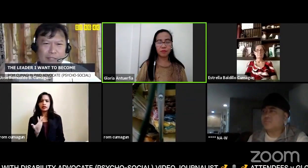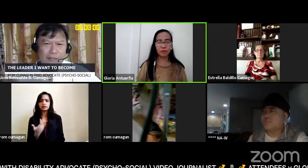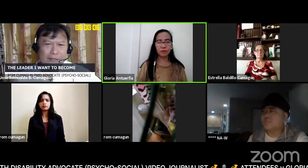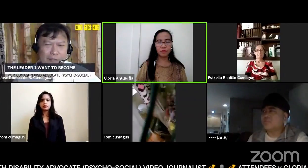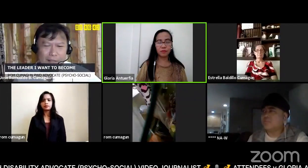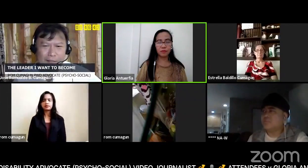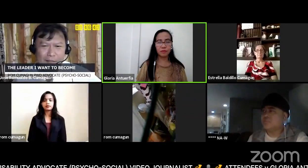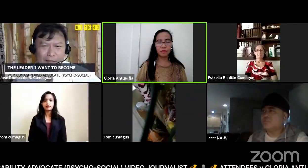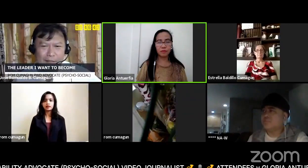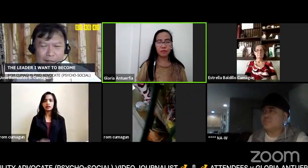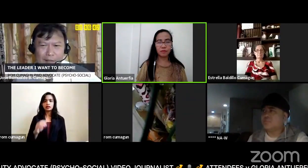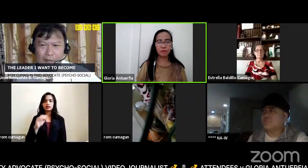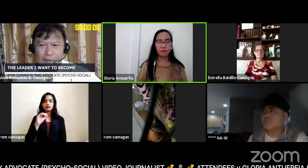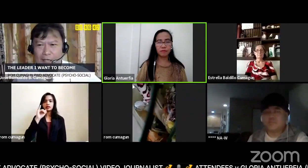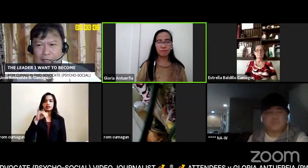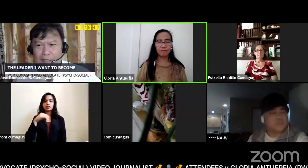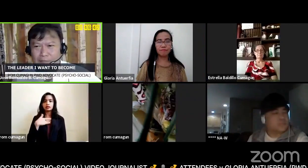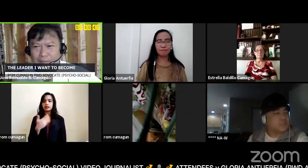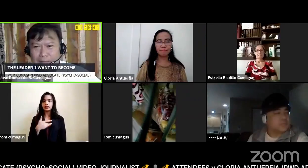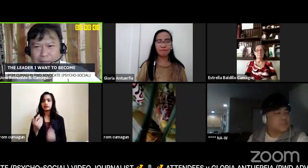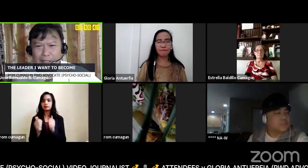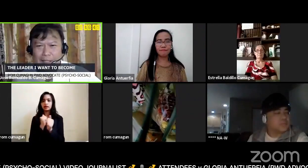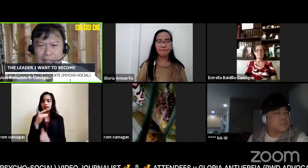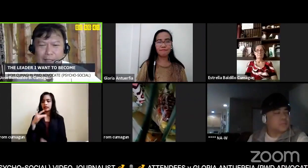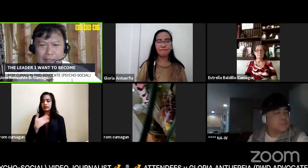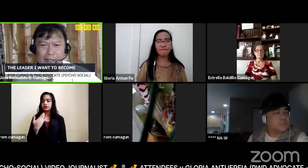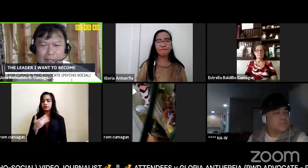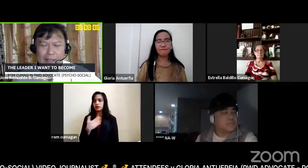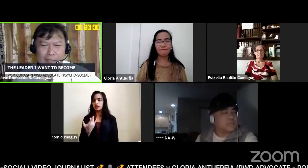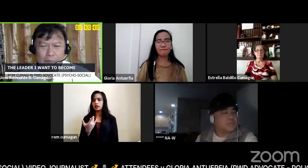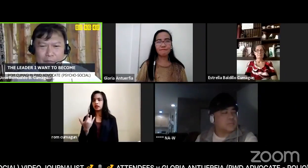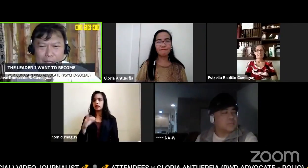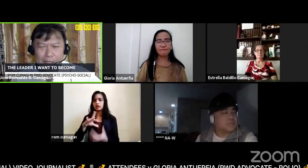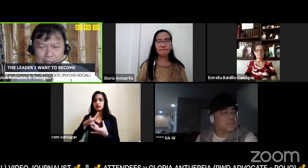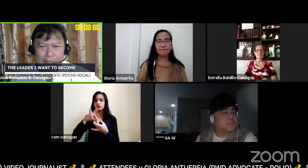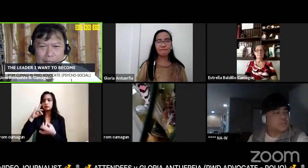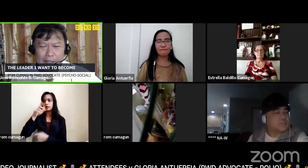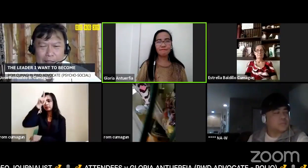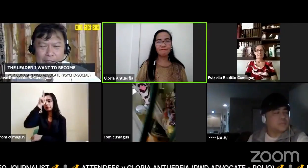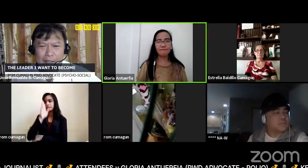discern the Spirit of God.